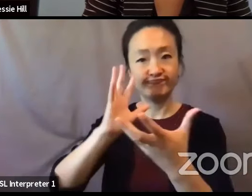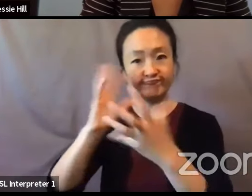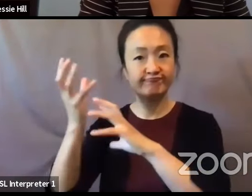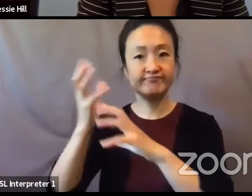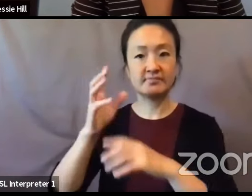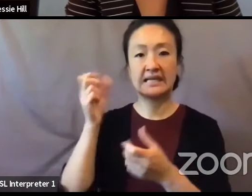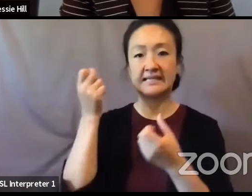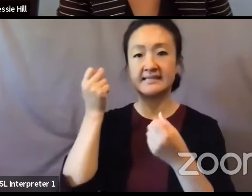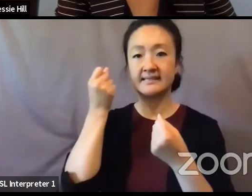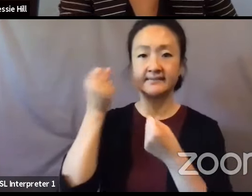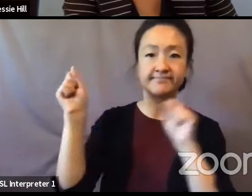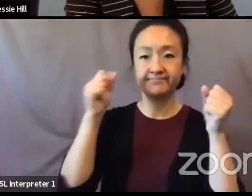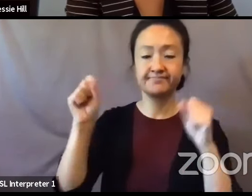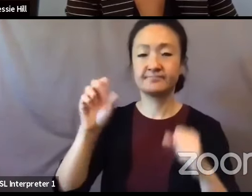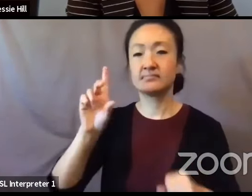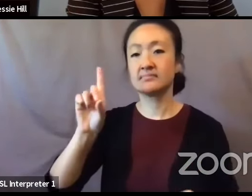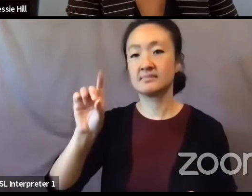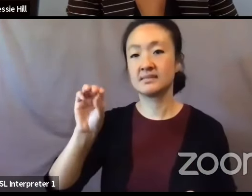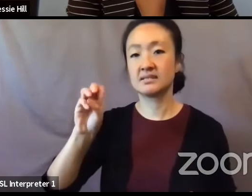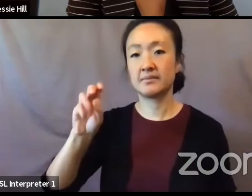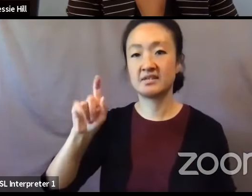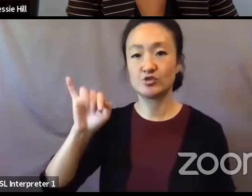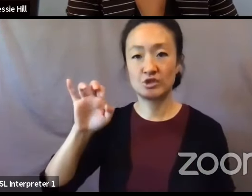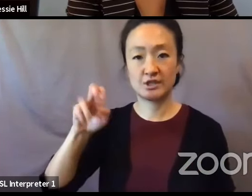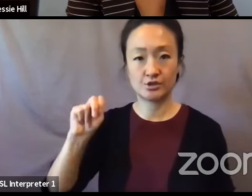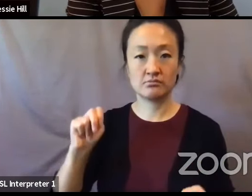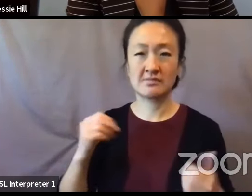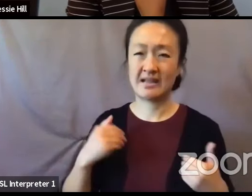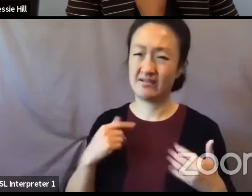So you have all of these things going on there. Thanks.